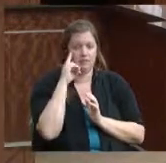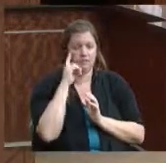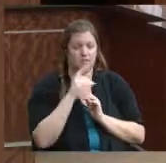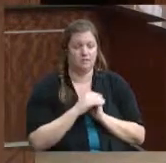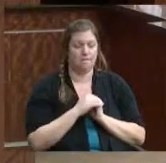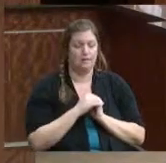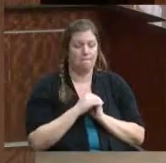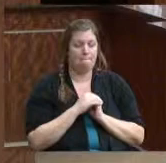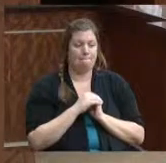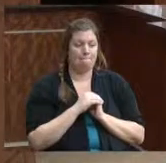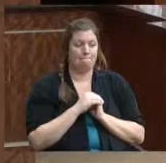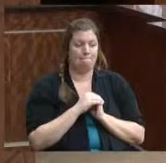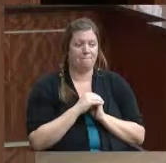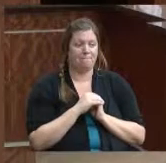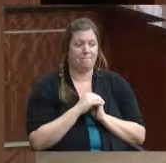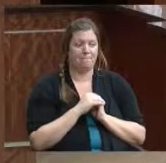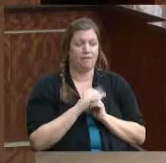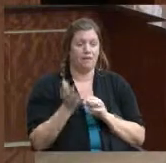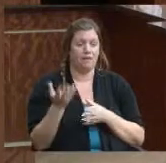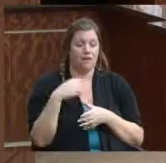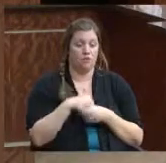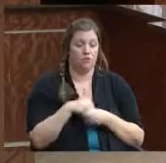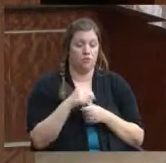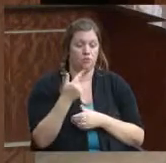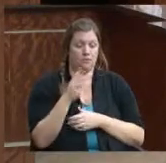$187,875.25. It includes